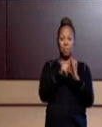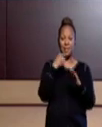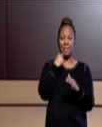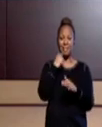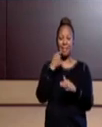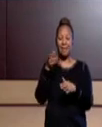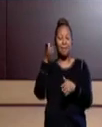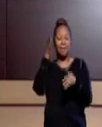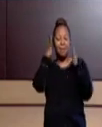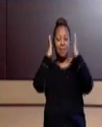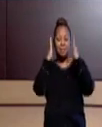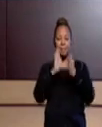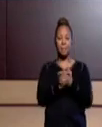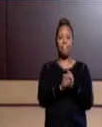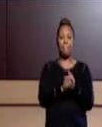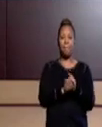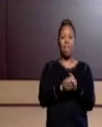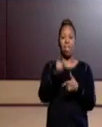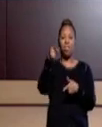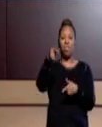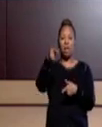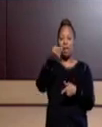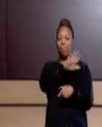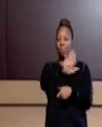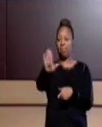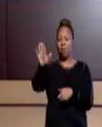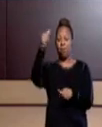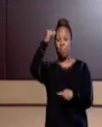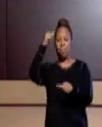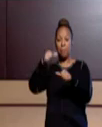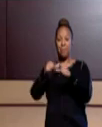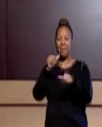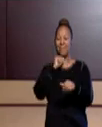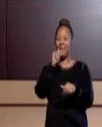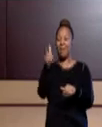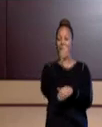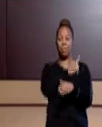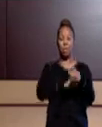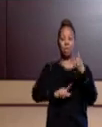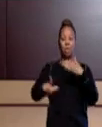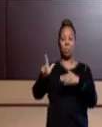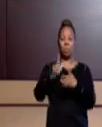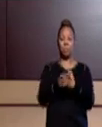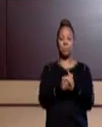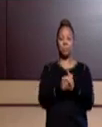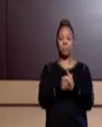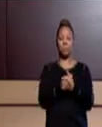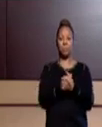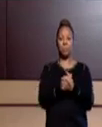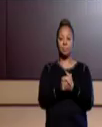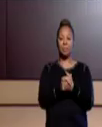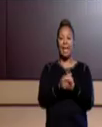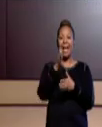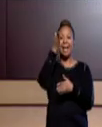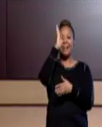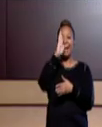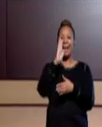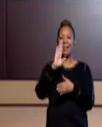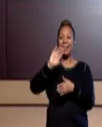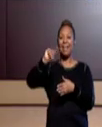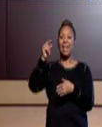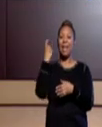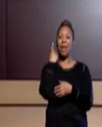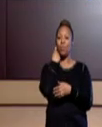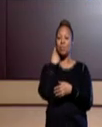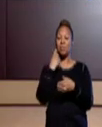this. Please listen. They remembered not the loaves. In other words, God had just